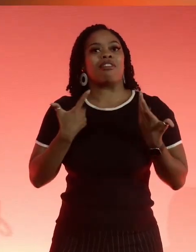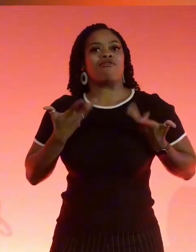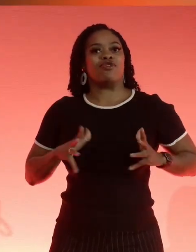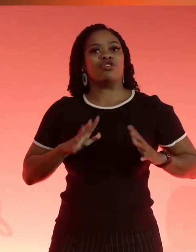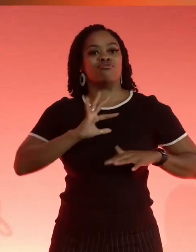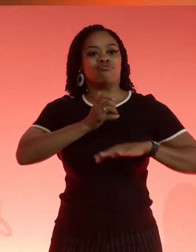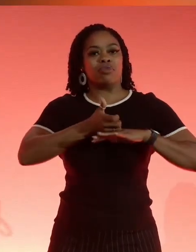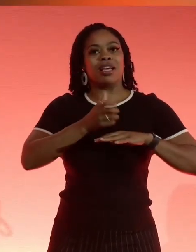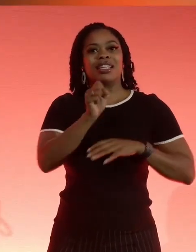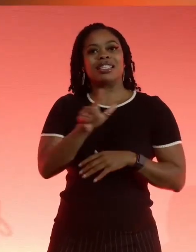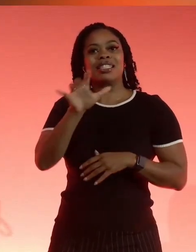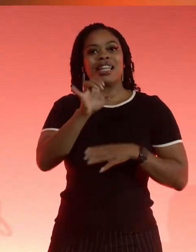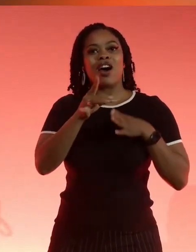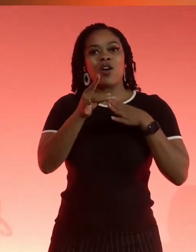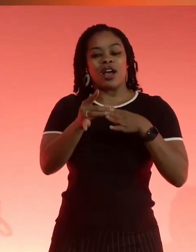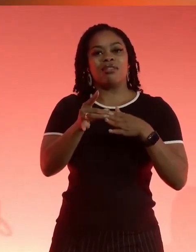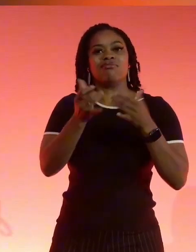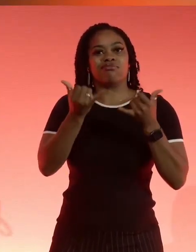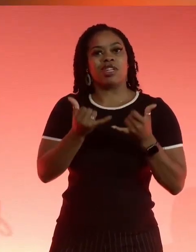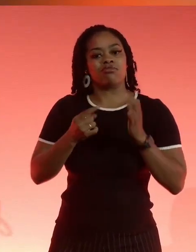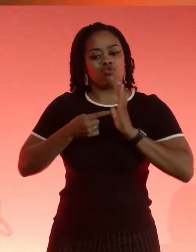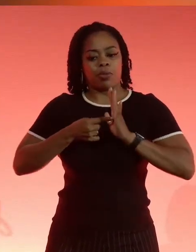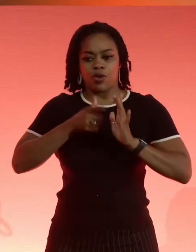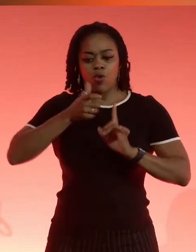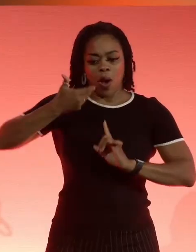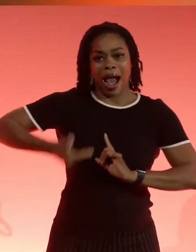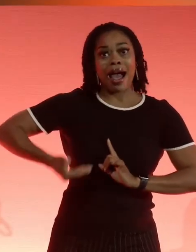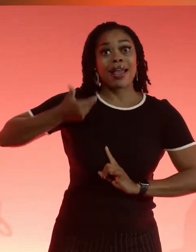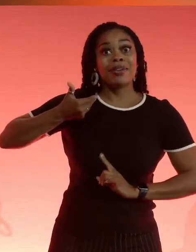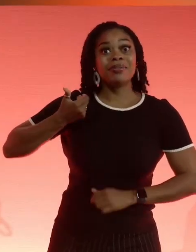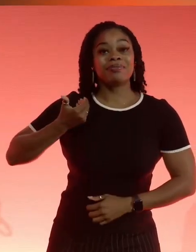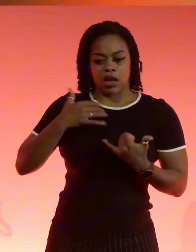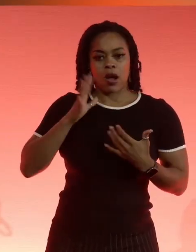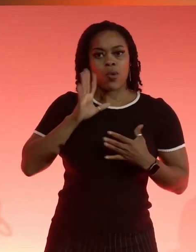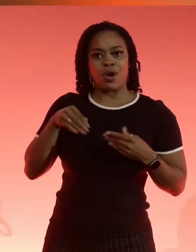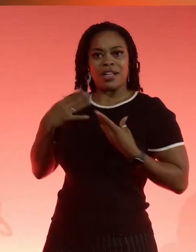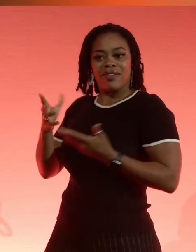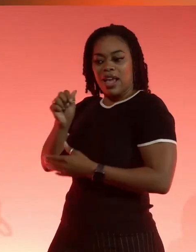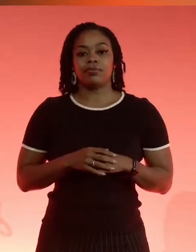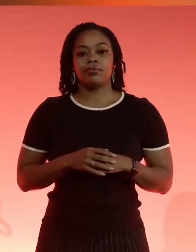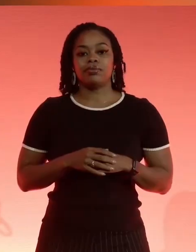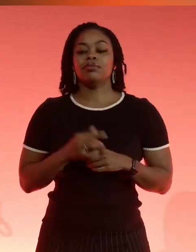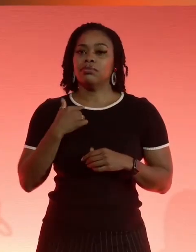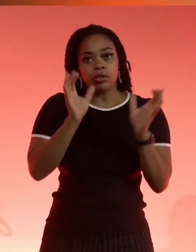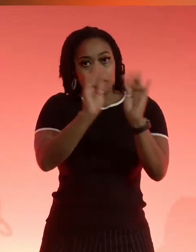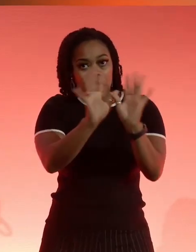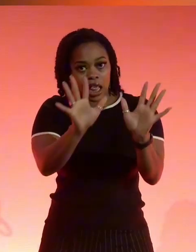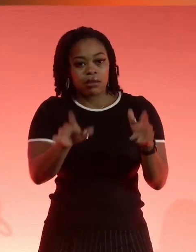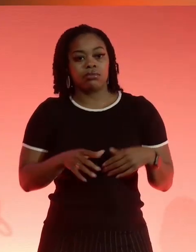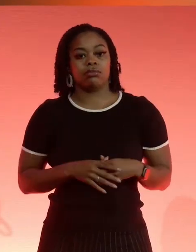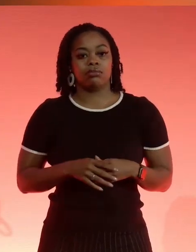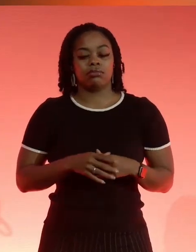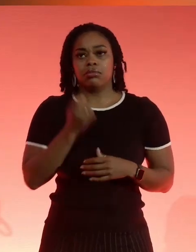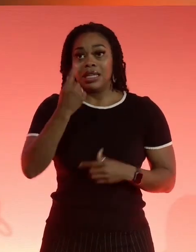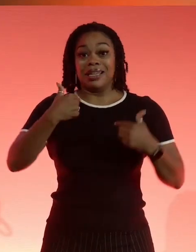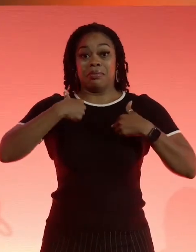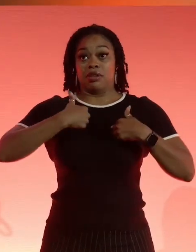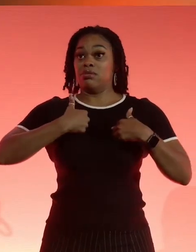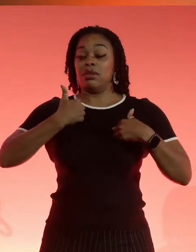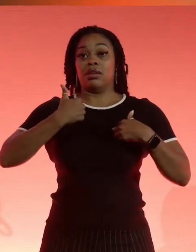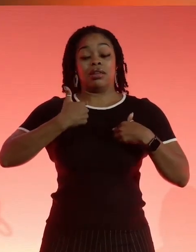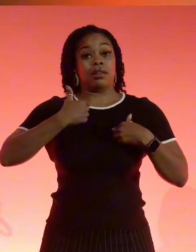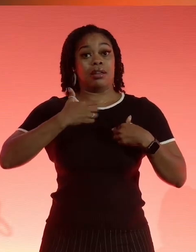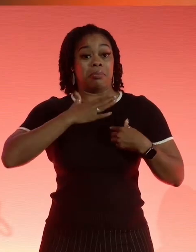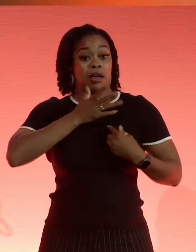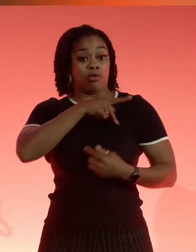a style guide that represents who I am that I give to AI. And it goes like this. Be clear. I'm direct. Ask anybody who